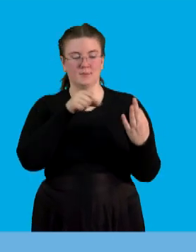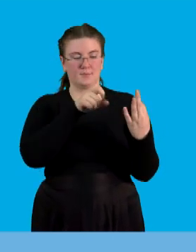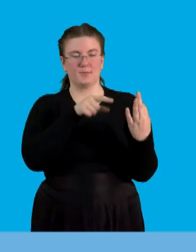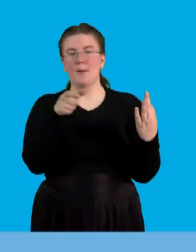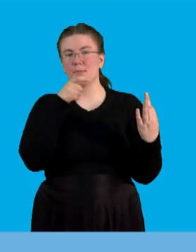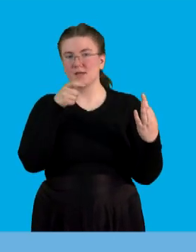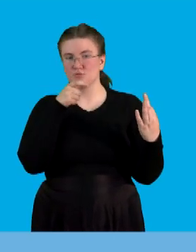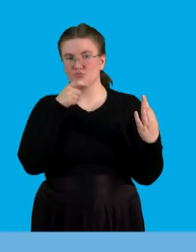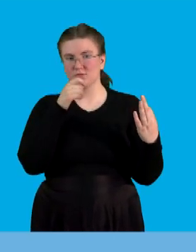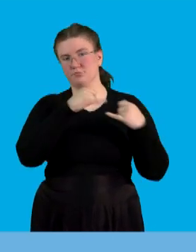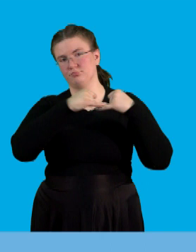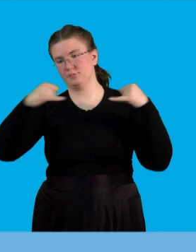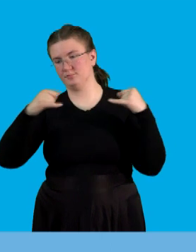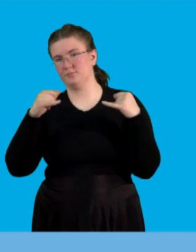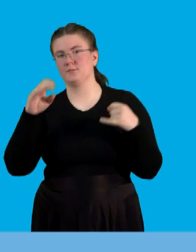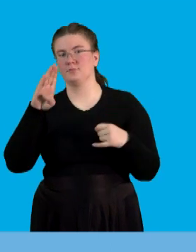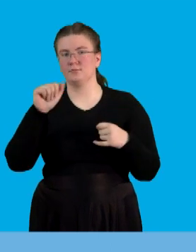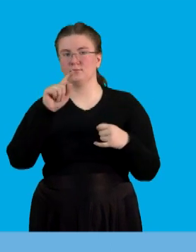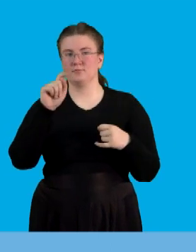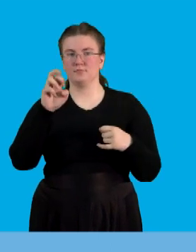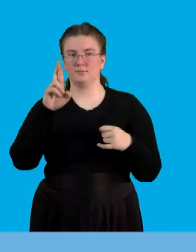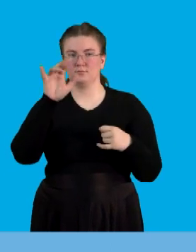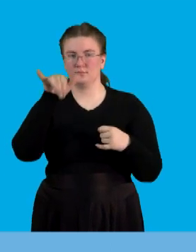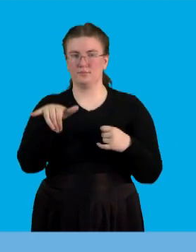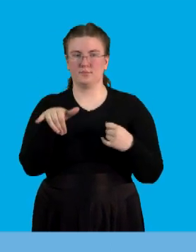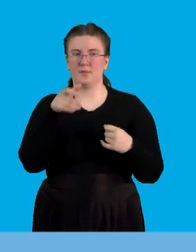write there that this is a battery.